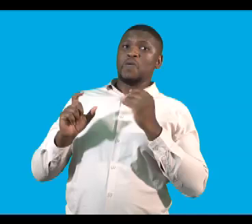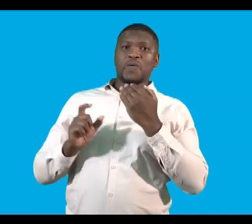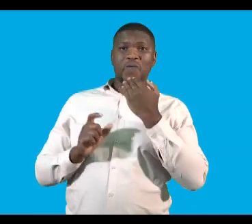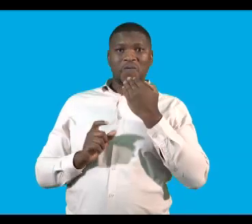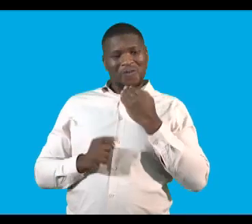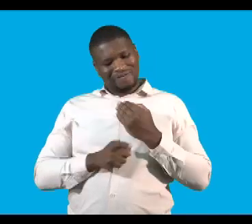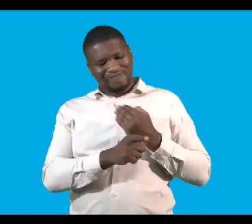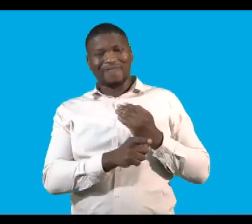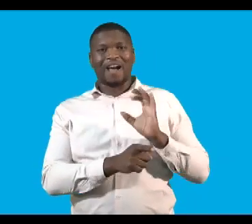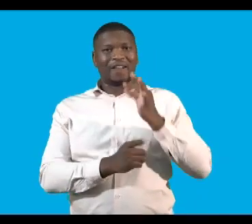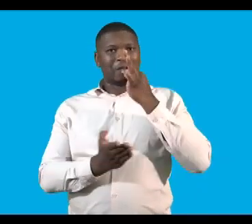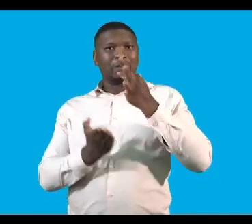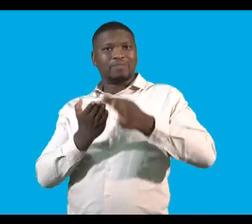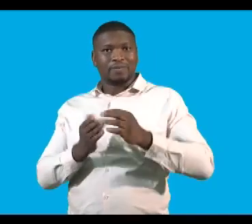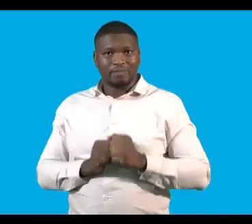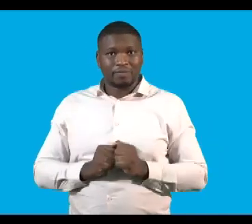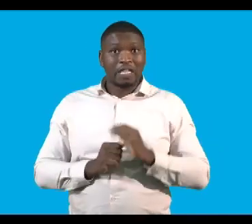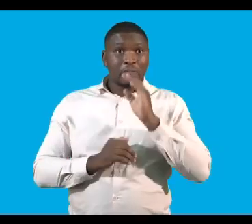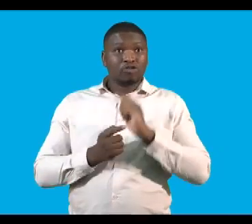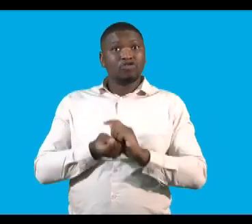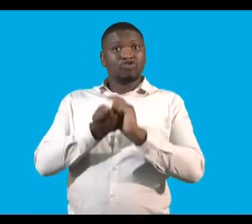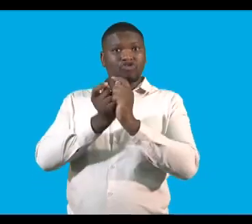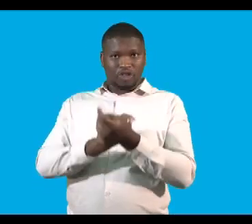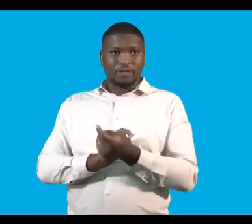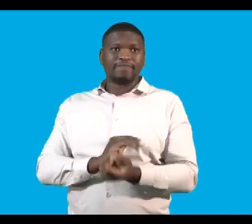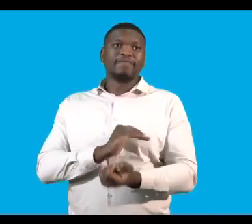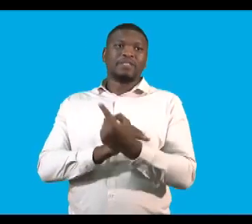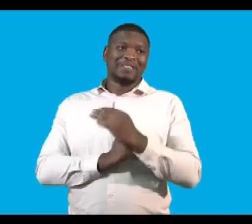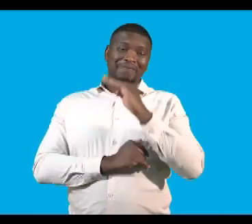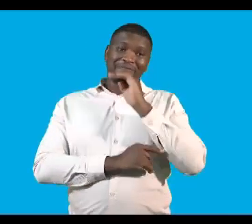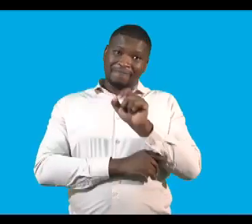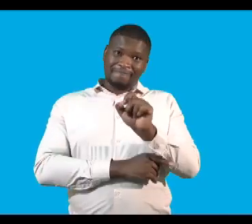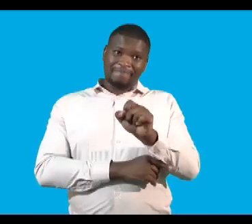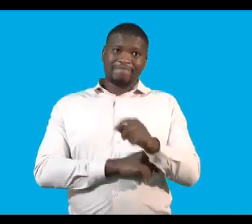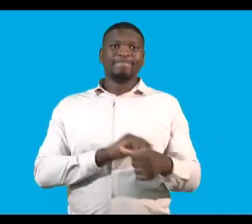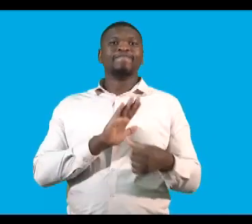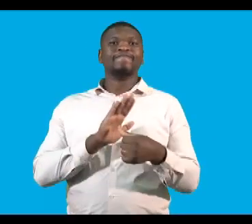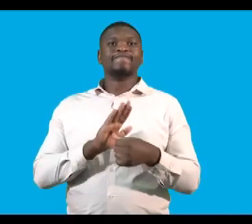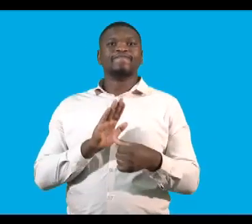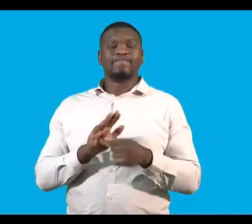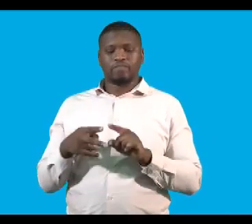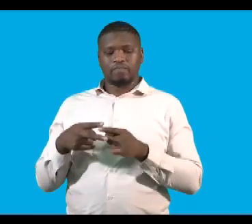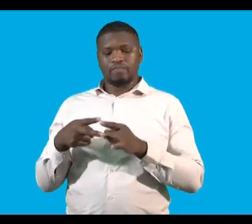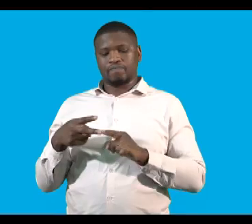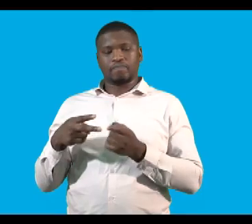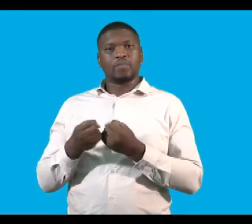Calvin's suggestion. So the change in tone is very important here for 2